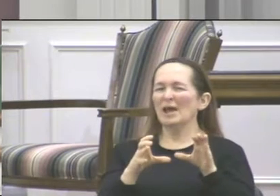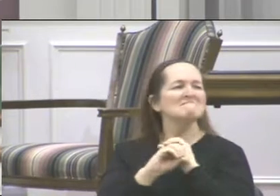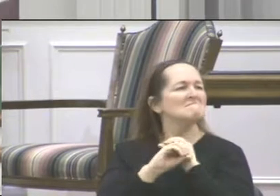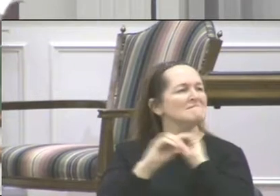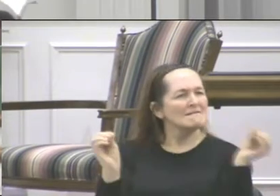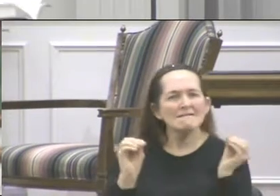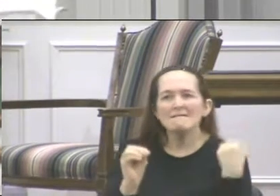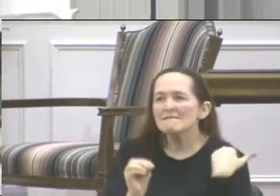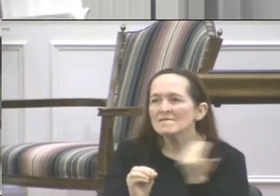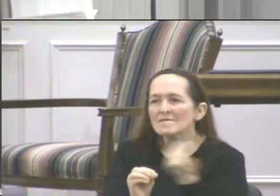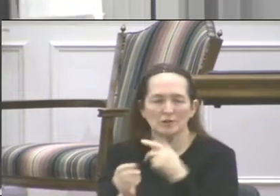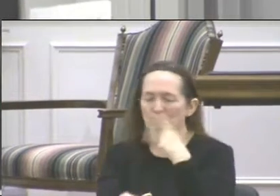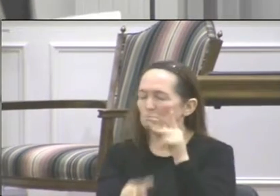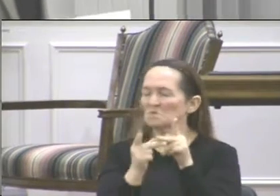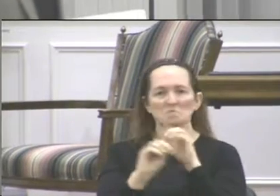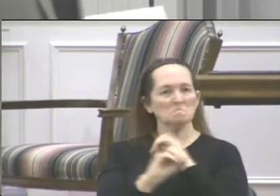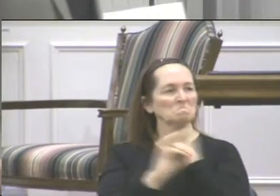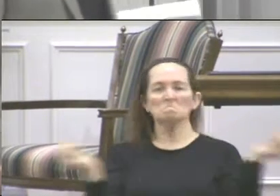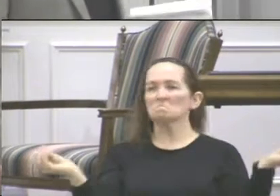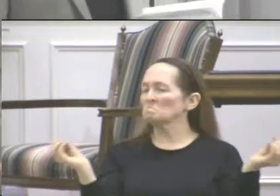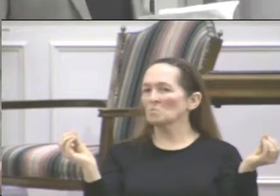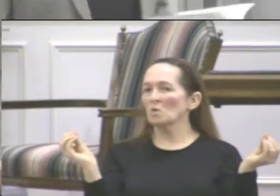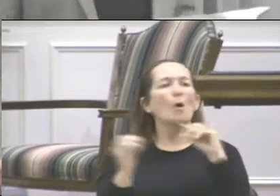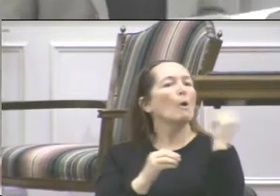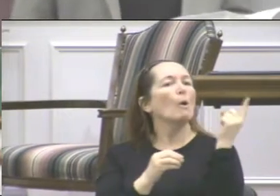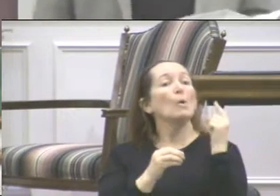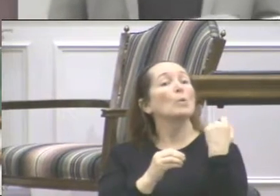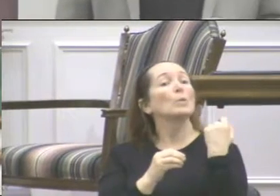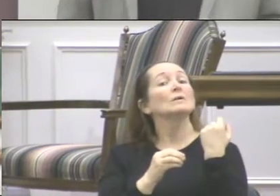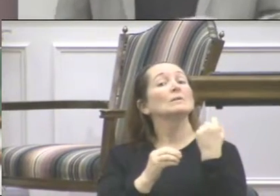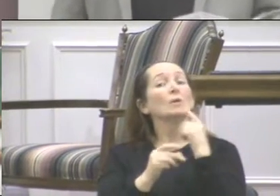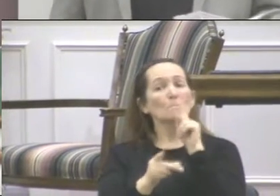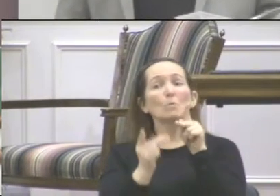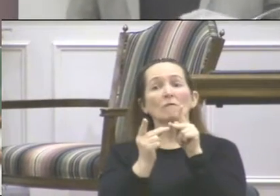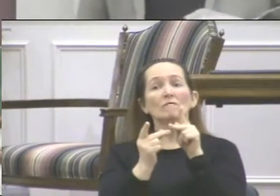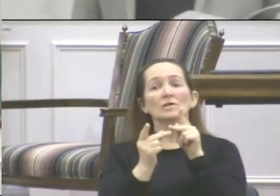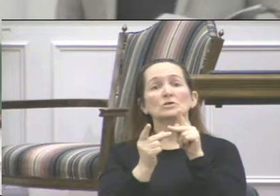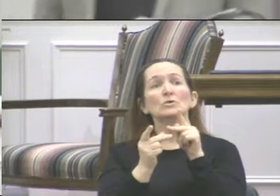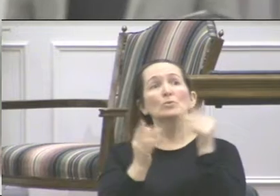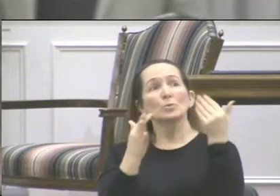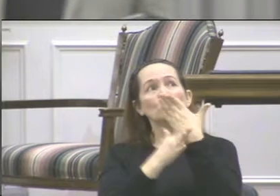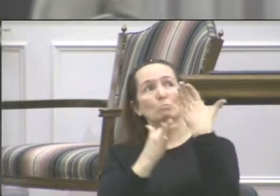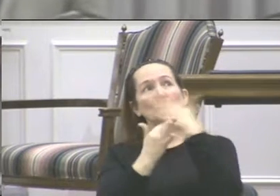None of us, we are only perfect.